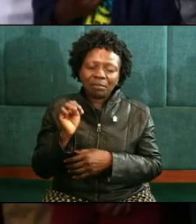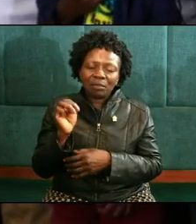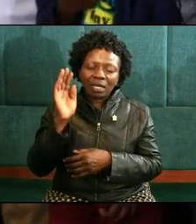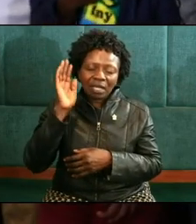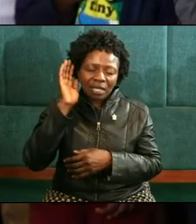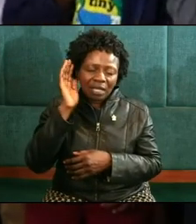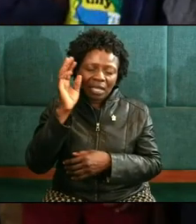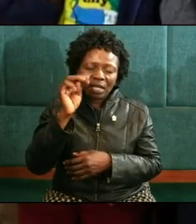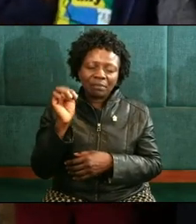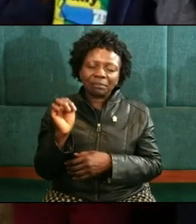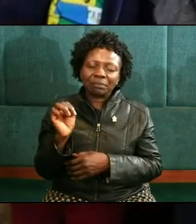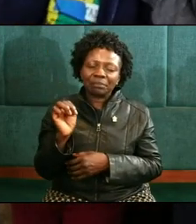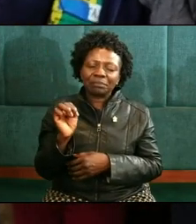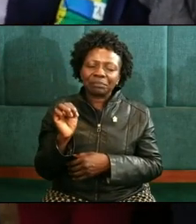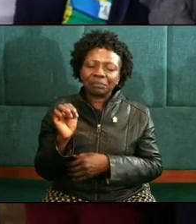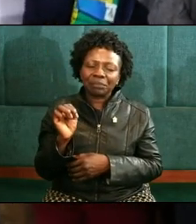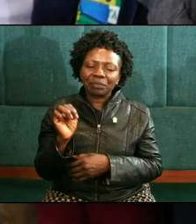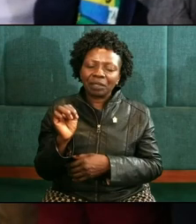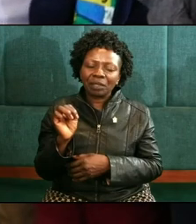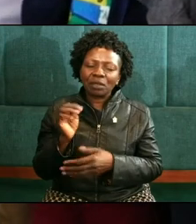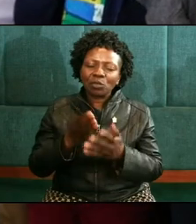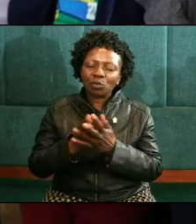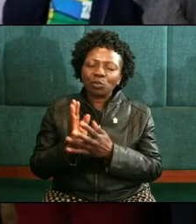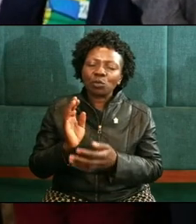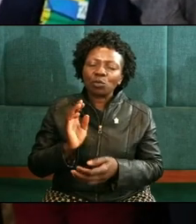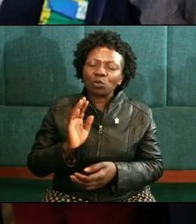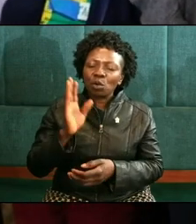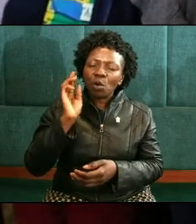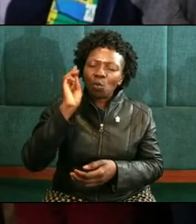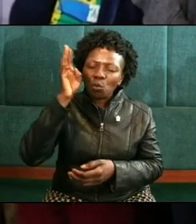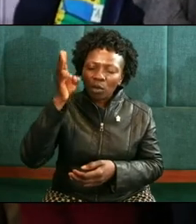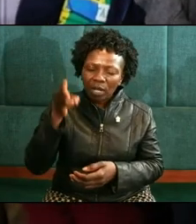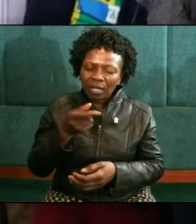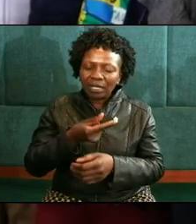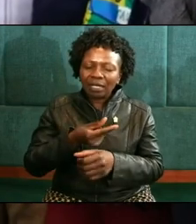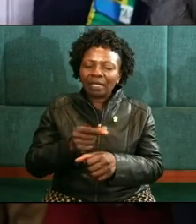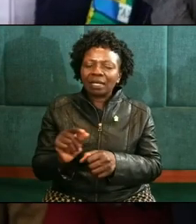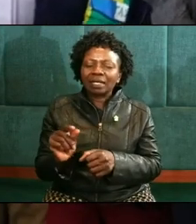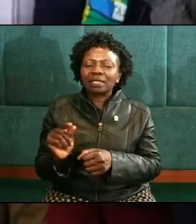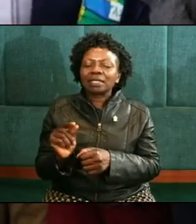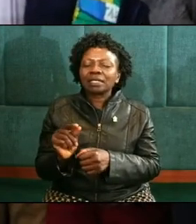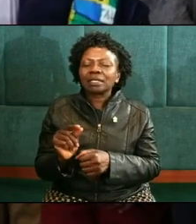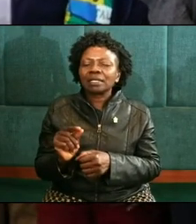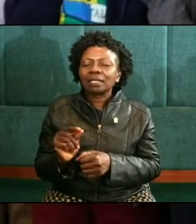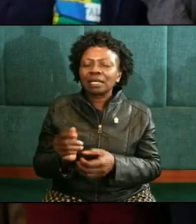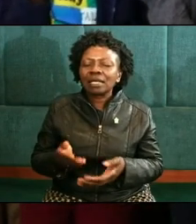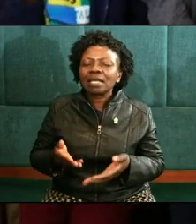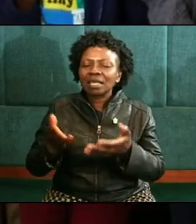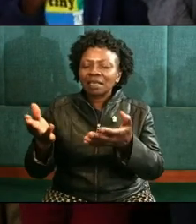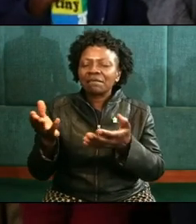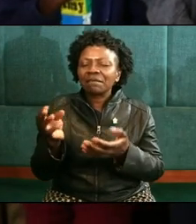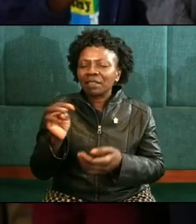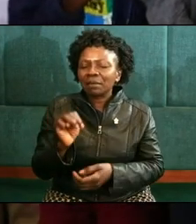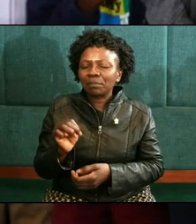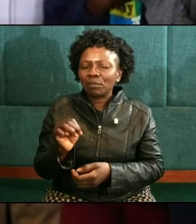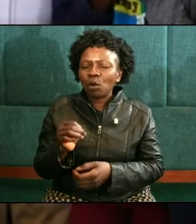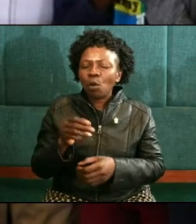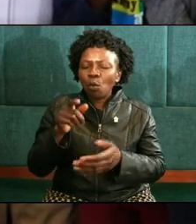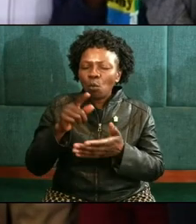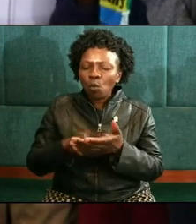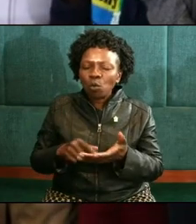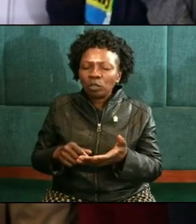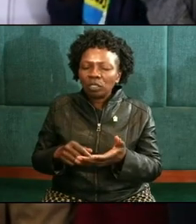Hear them by your will and grace. Bless them. Give them what